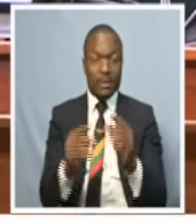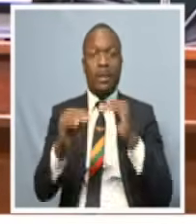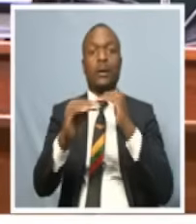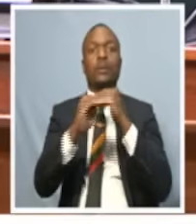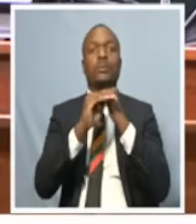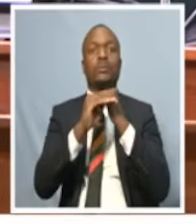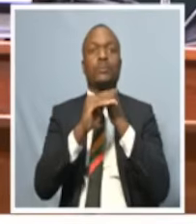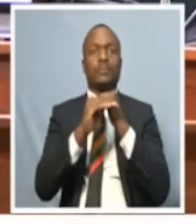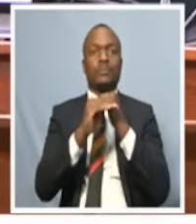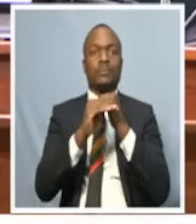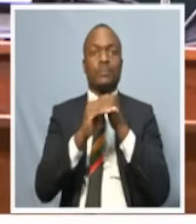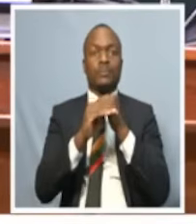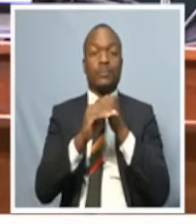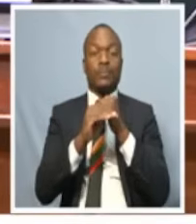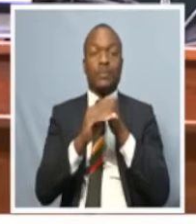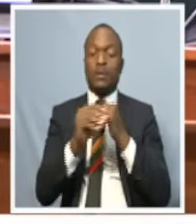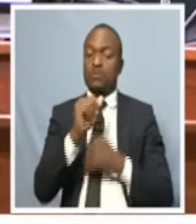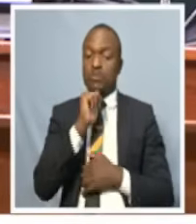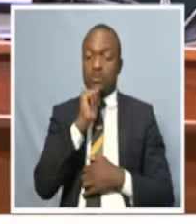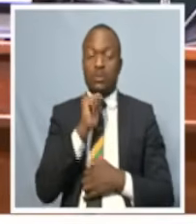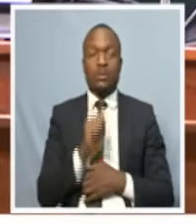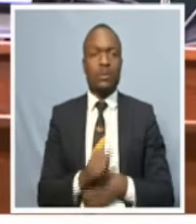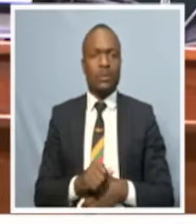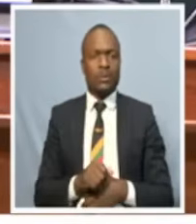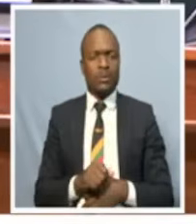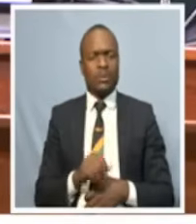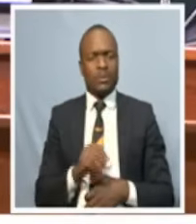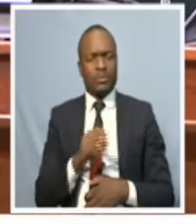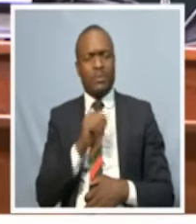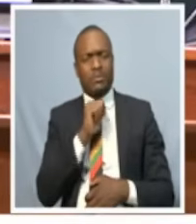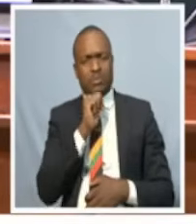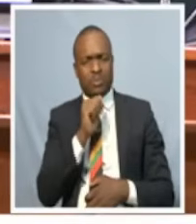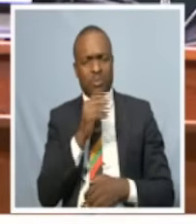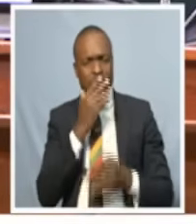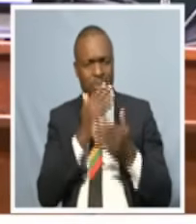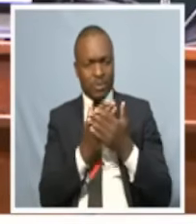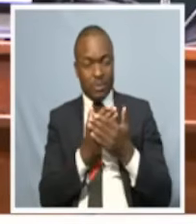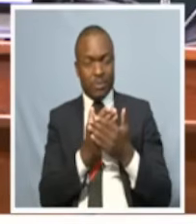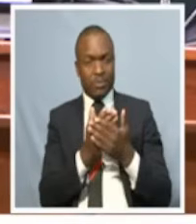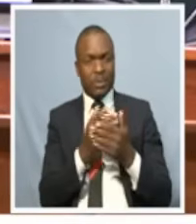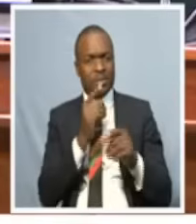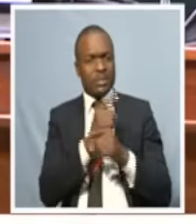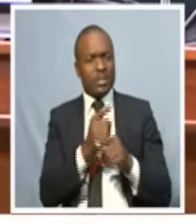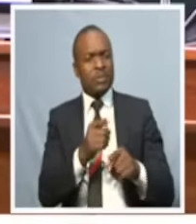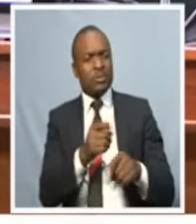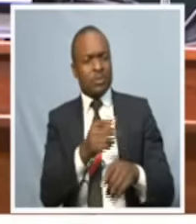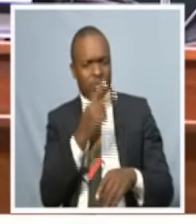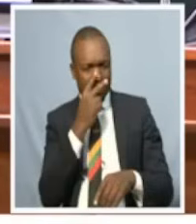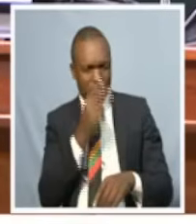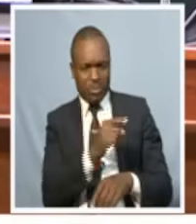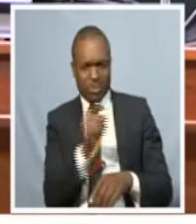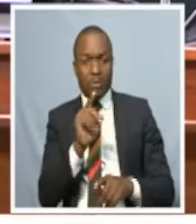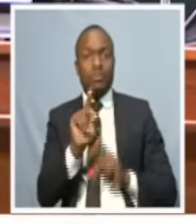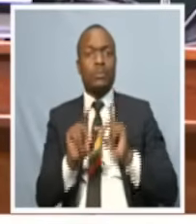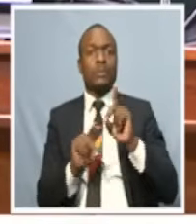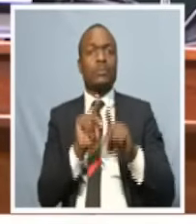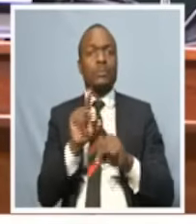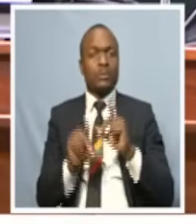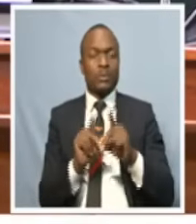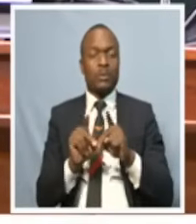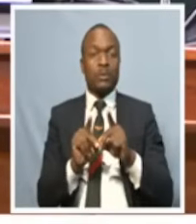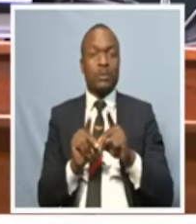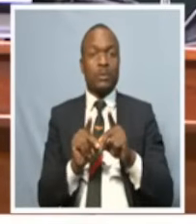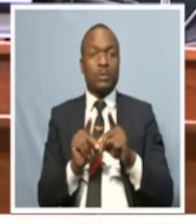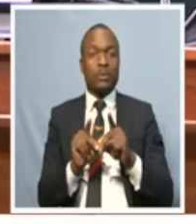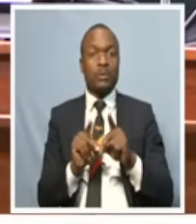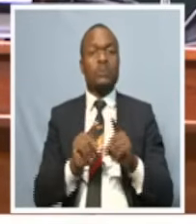equitable. It would have been unjust to overlook individuals who are already